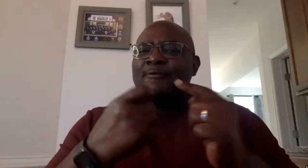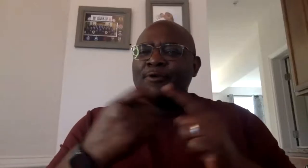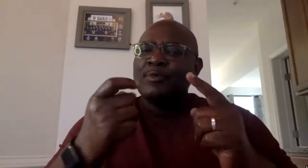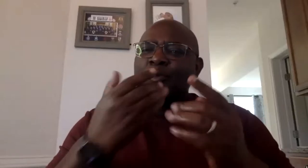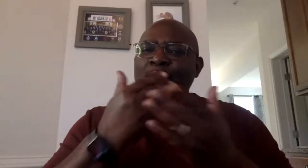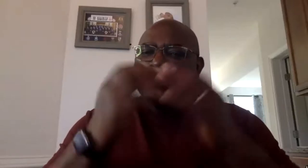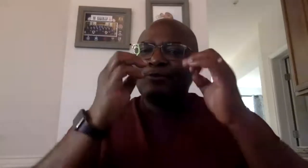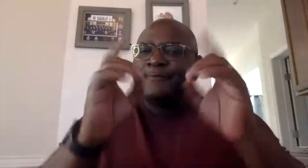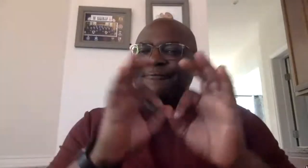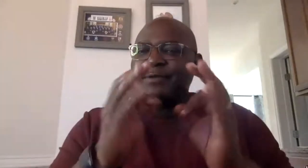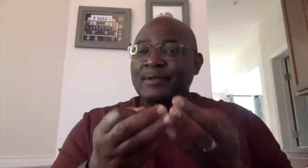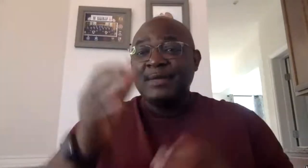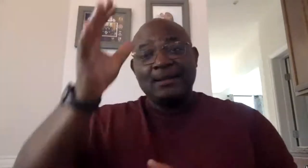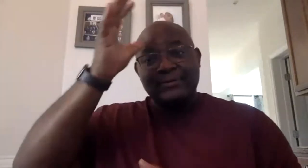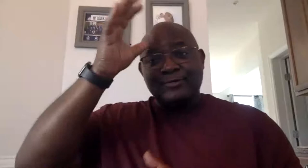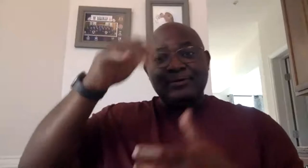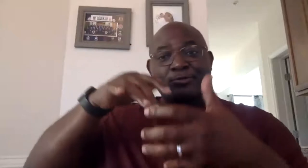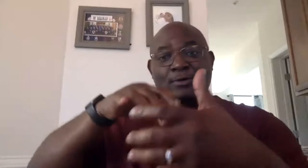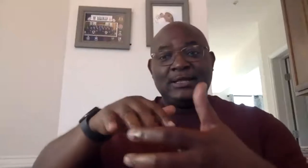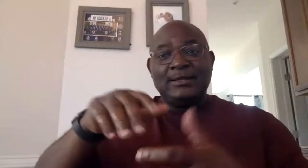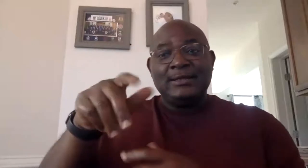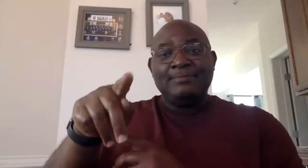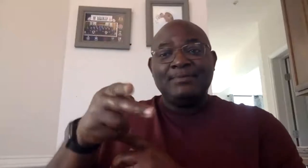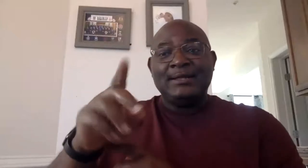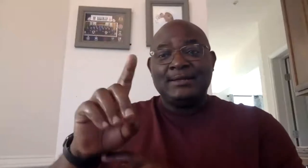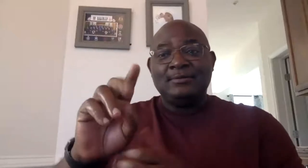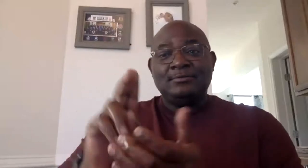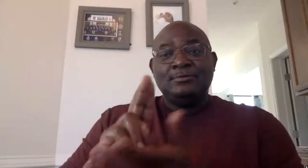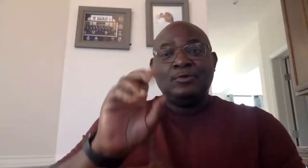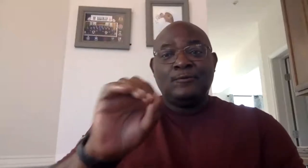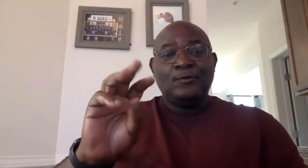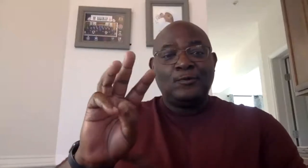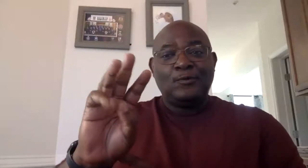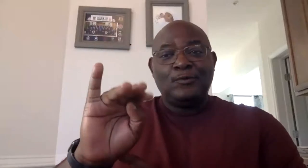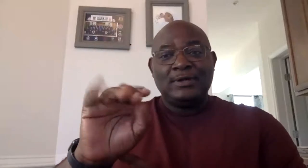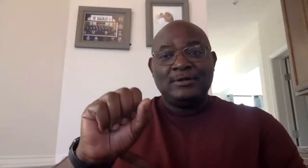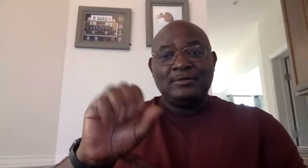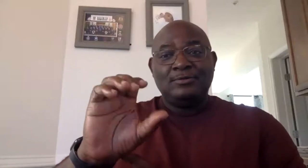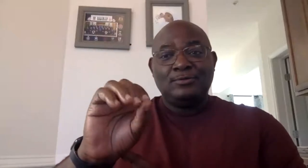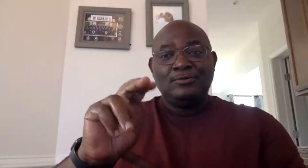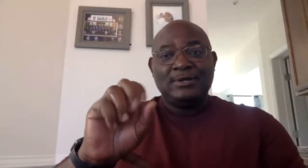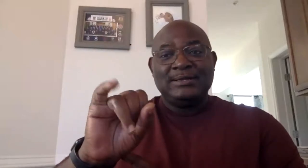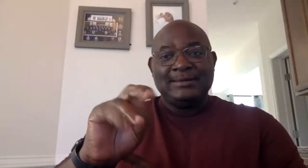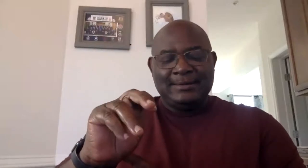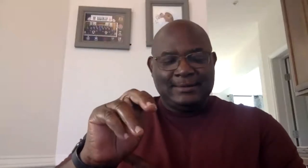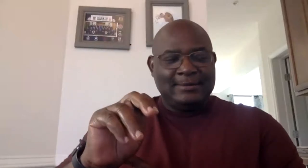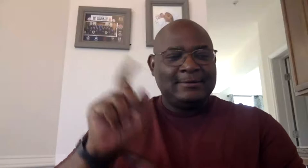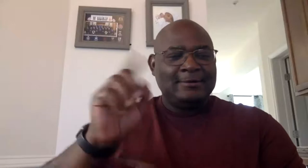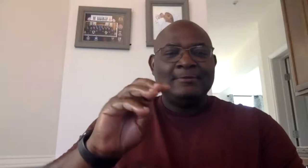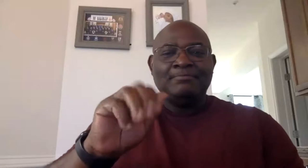my family experience was positive. I had a good educated family. My father had a PhD.